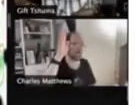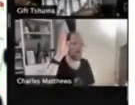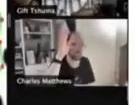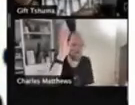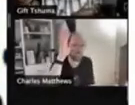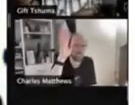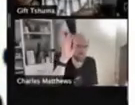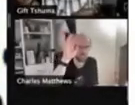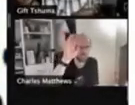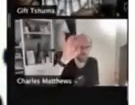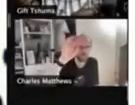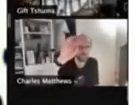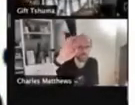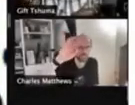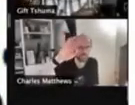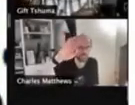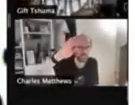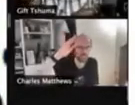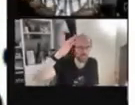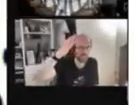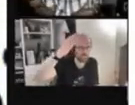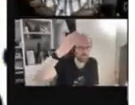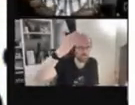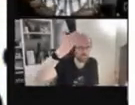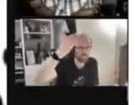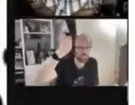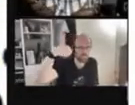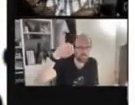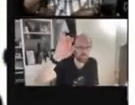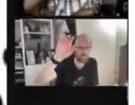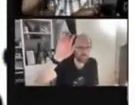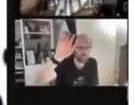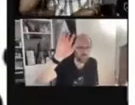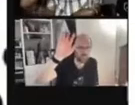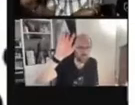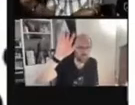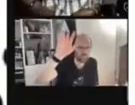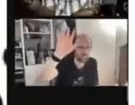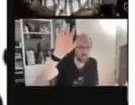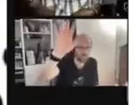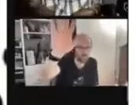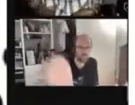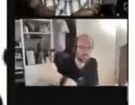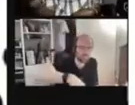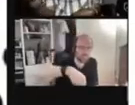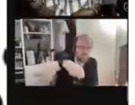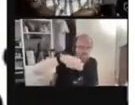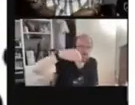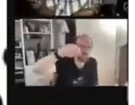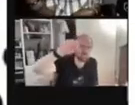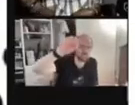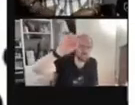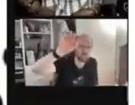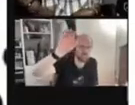This one's a bit of a jam session, Gift and I, on hand tracking. So moving from that kind of